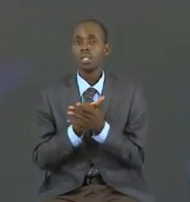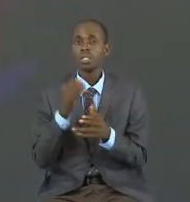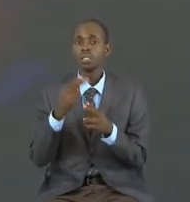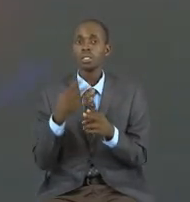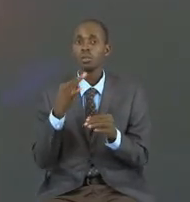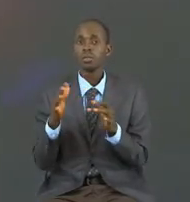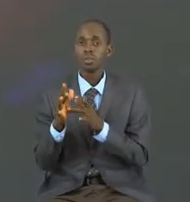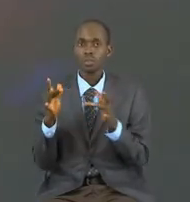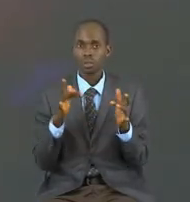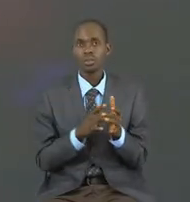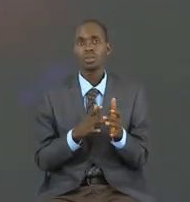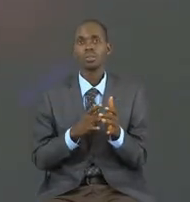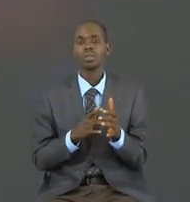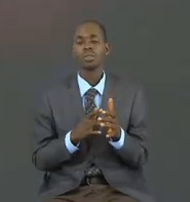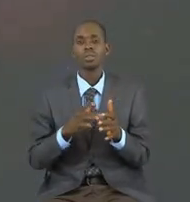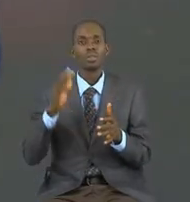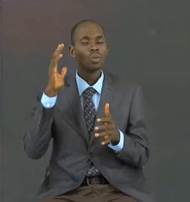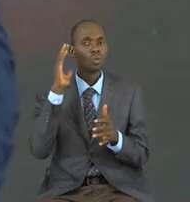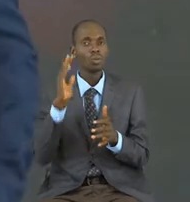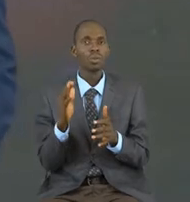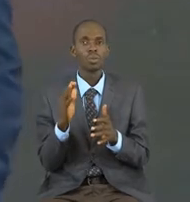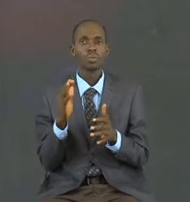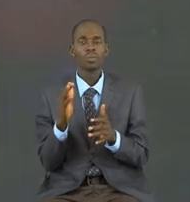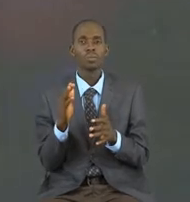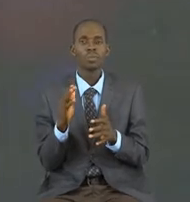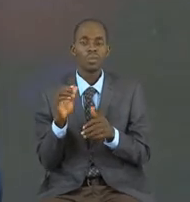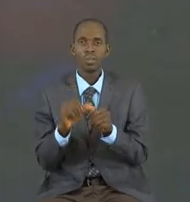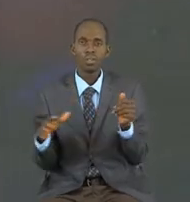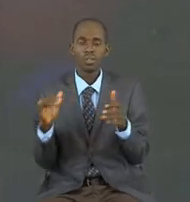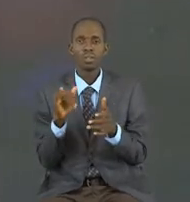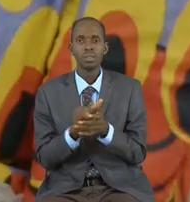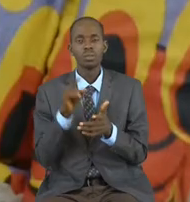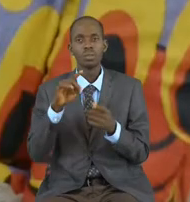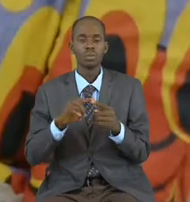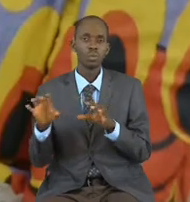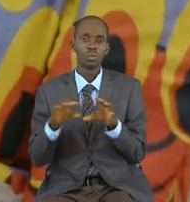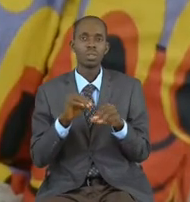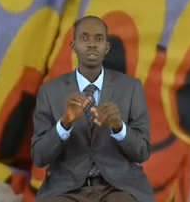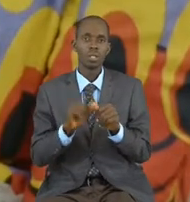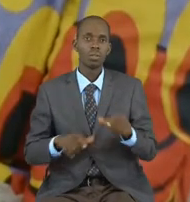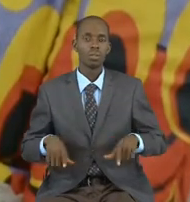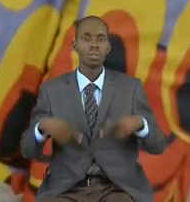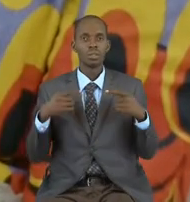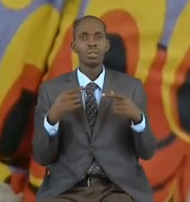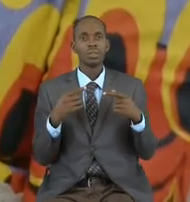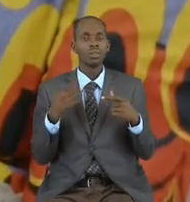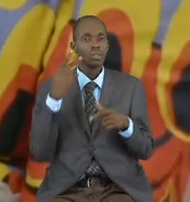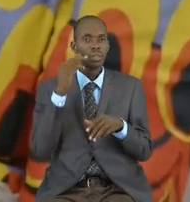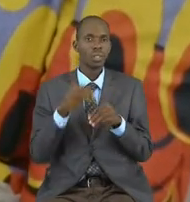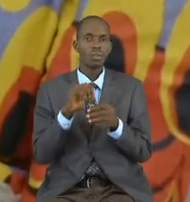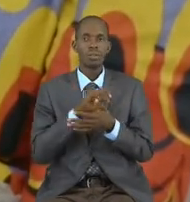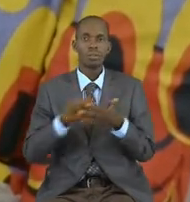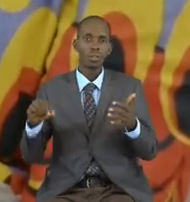do everything there is to do in every life. Yeah. Look at verse 13. In verse